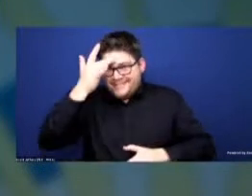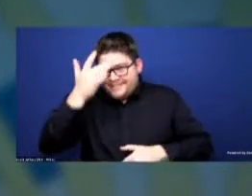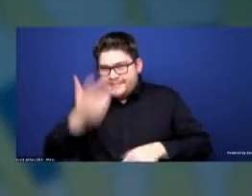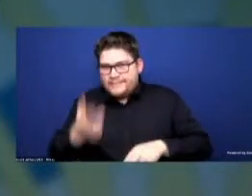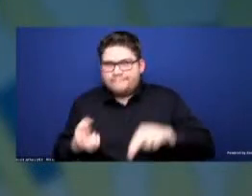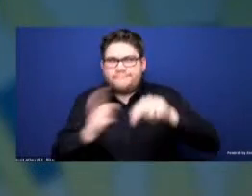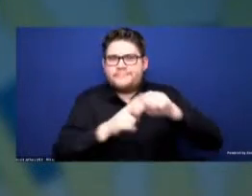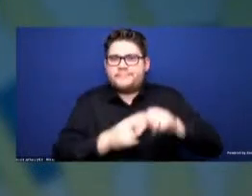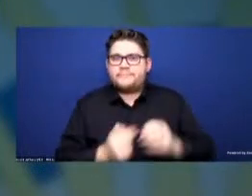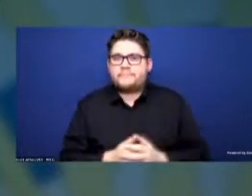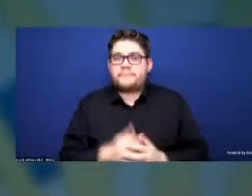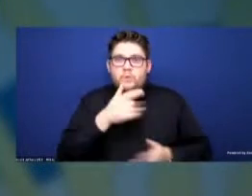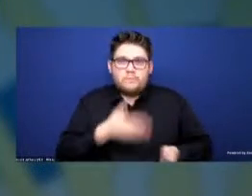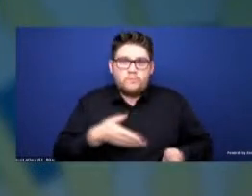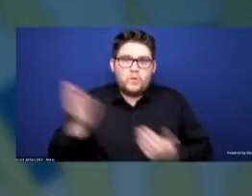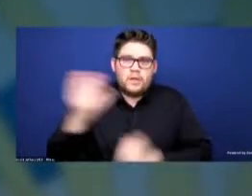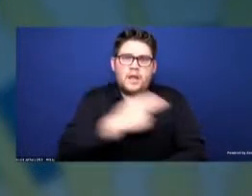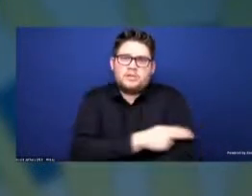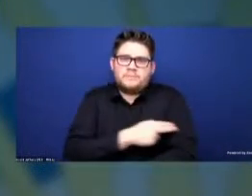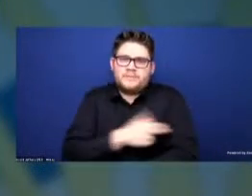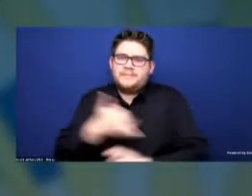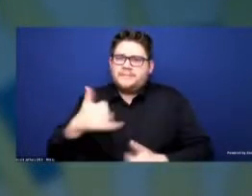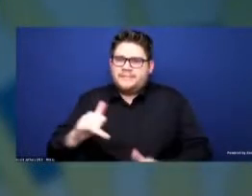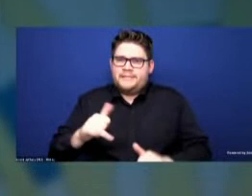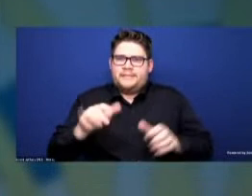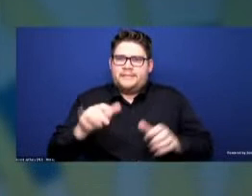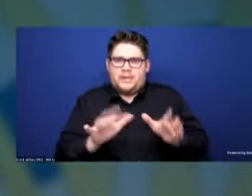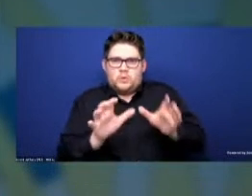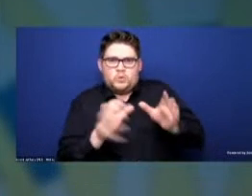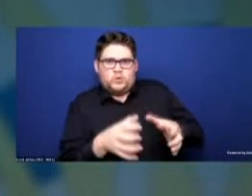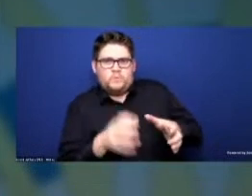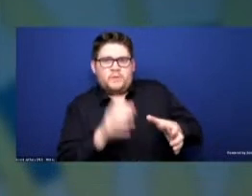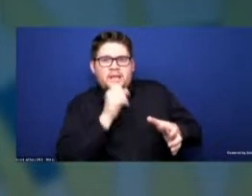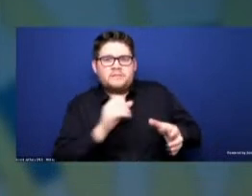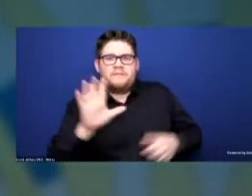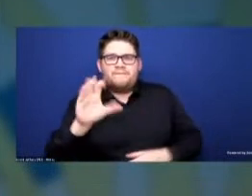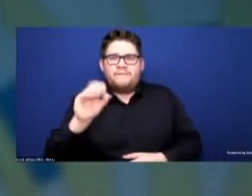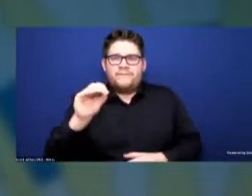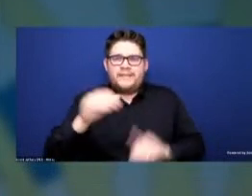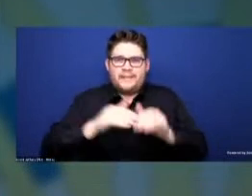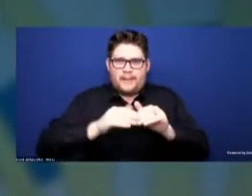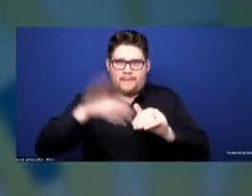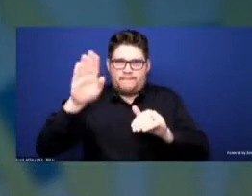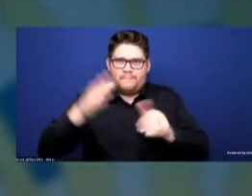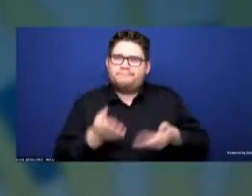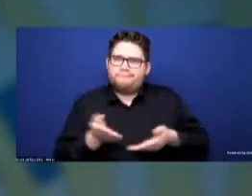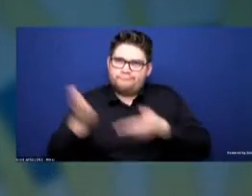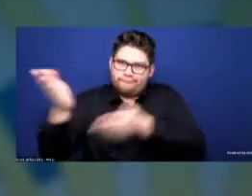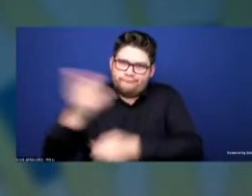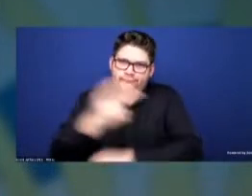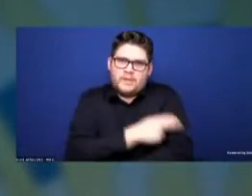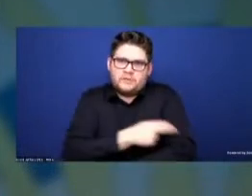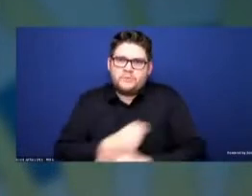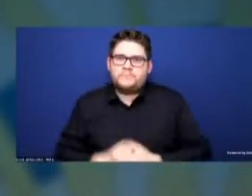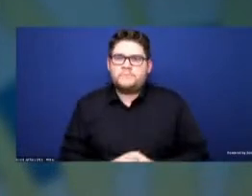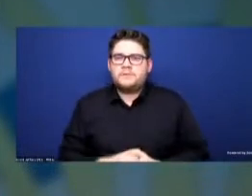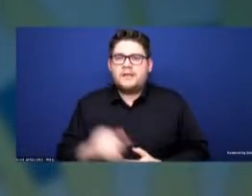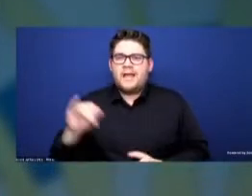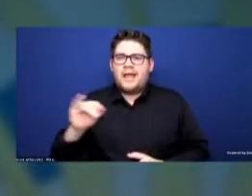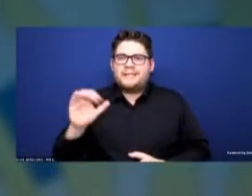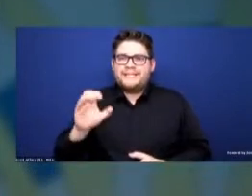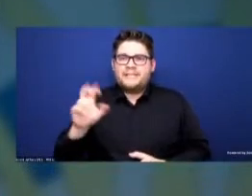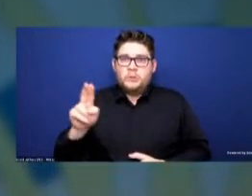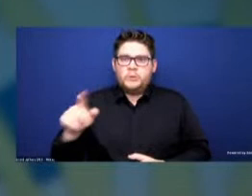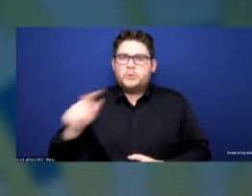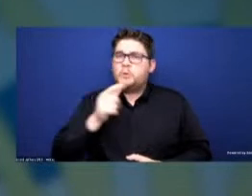be driven by people over age 50 and people in ICU over age 60.